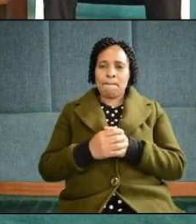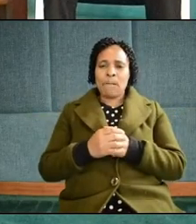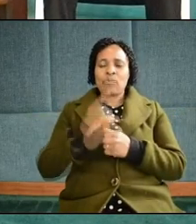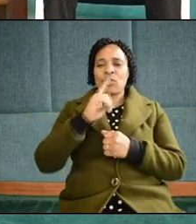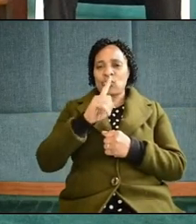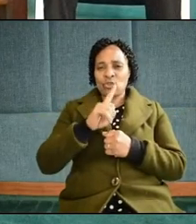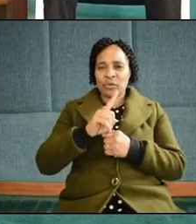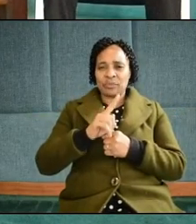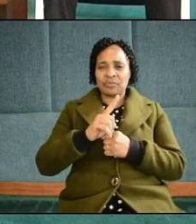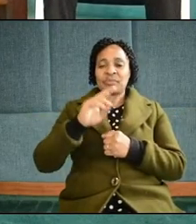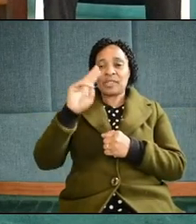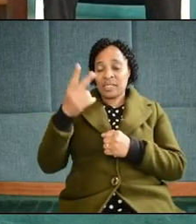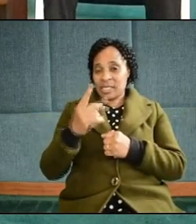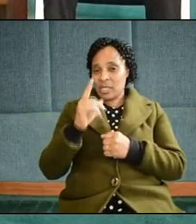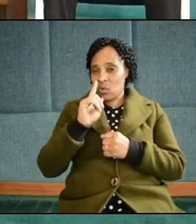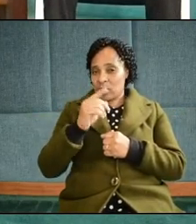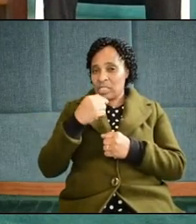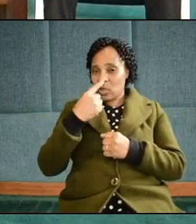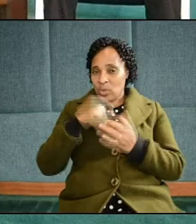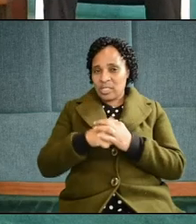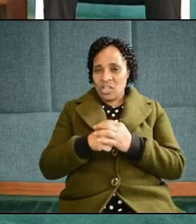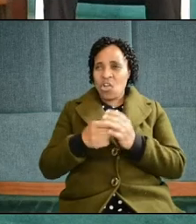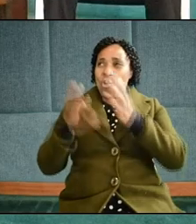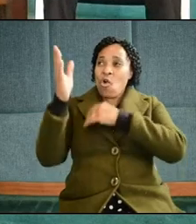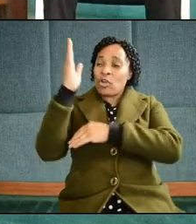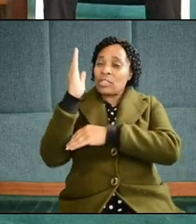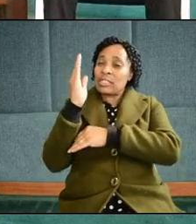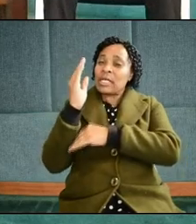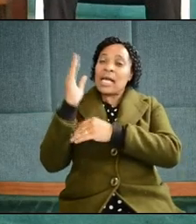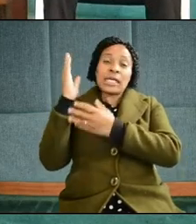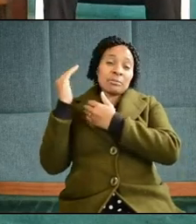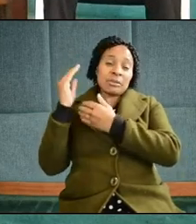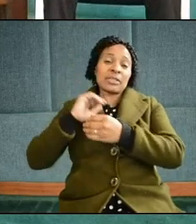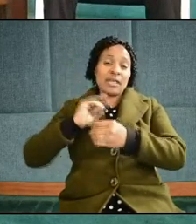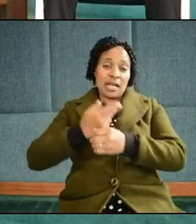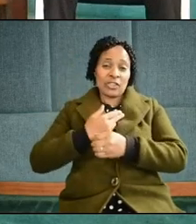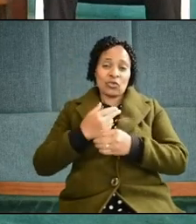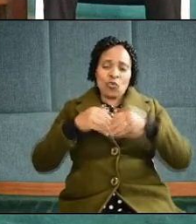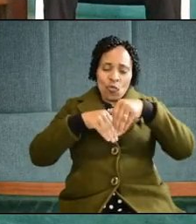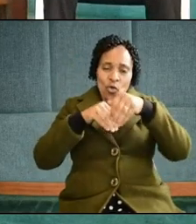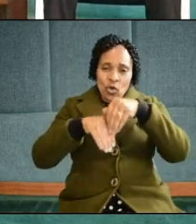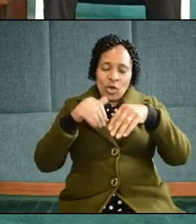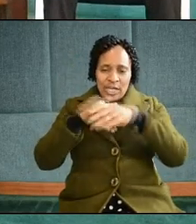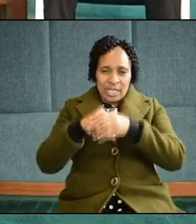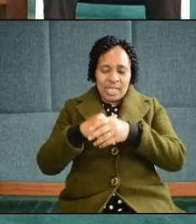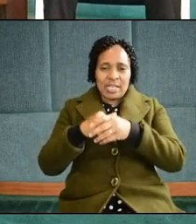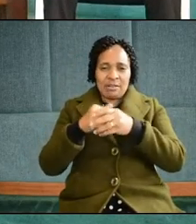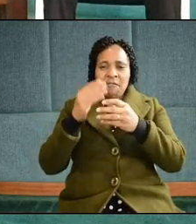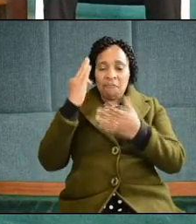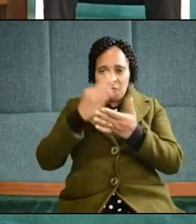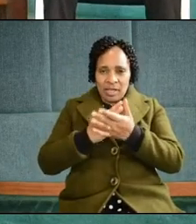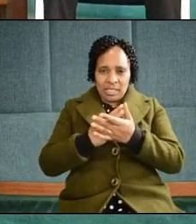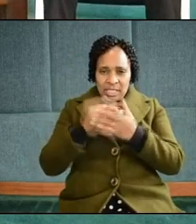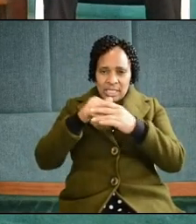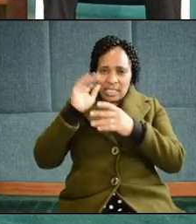So the second one says, God expects us to follow him with blind faith in his